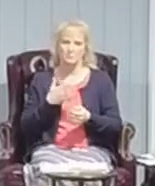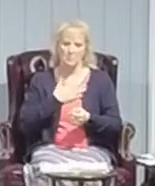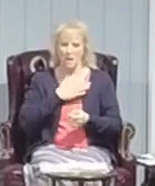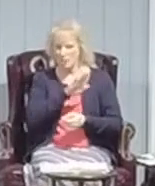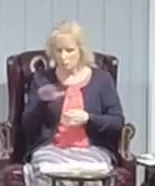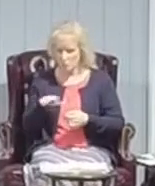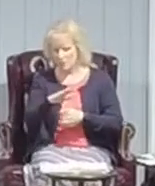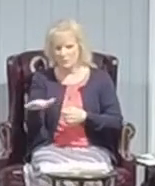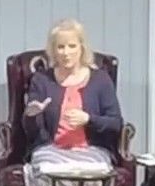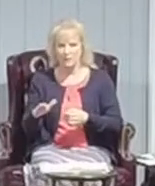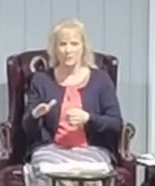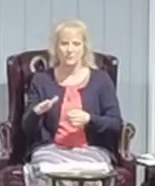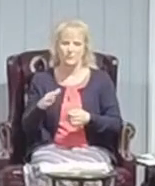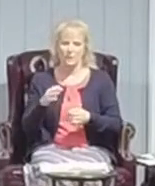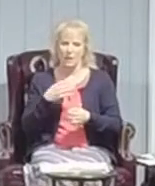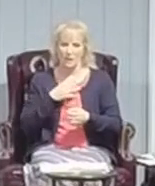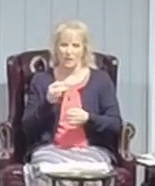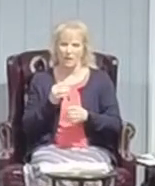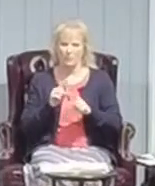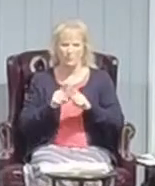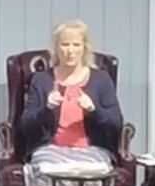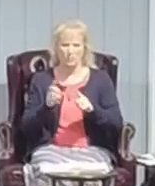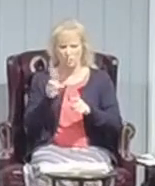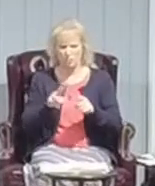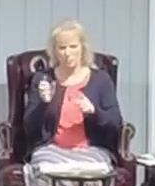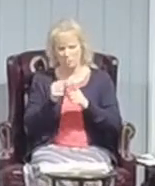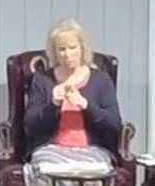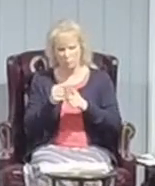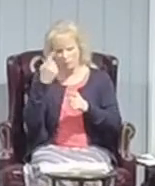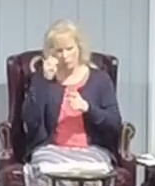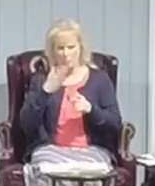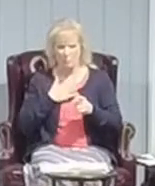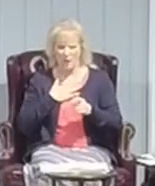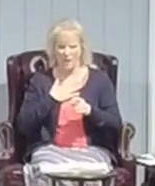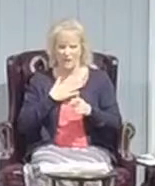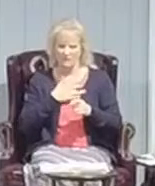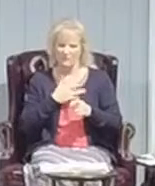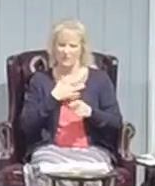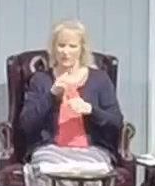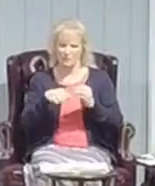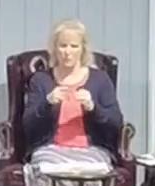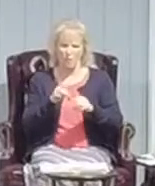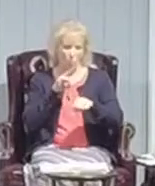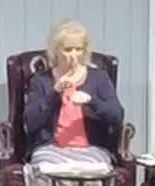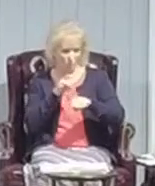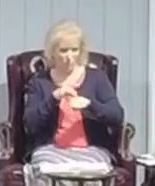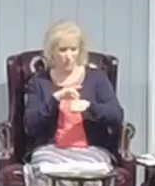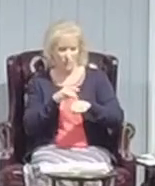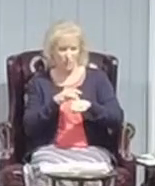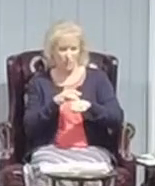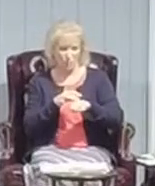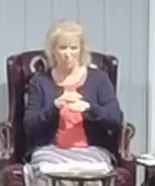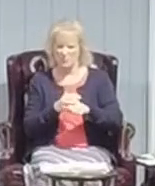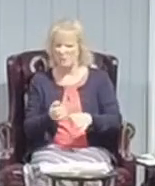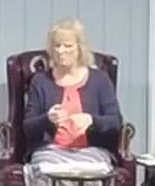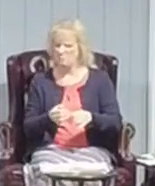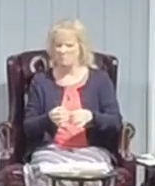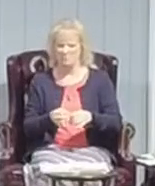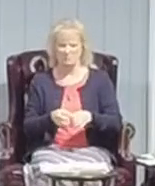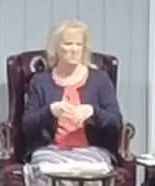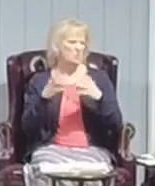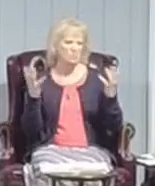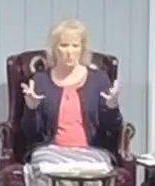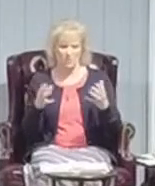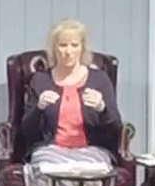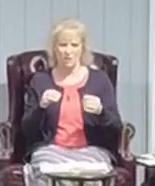it. But to use this word for my feelings about watermelon would be overkill. All right? I don't want to eat it. I